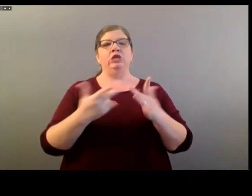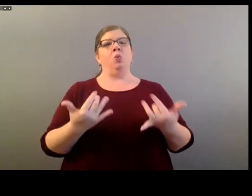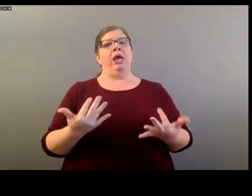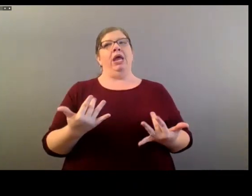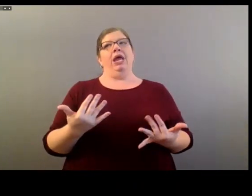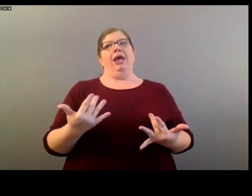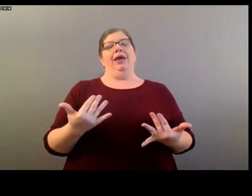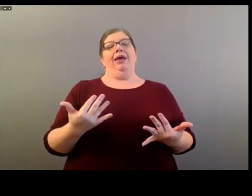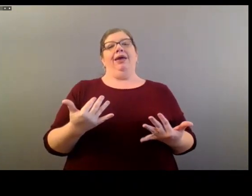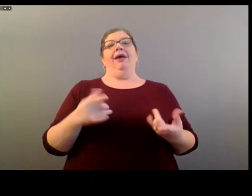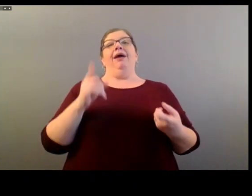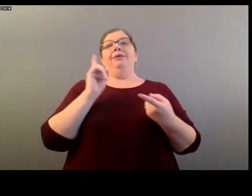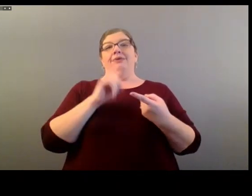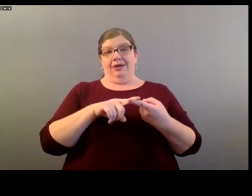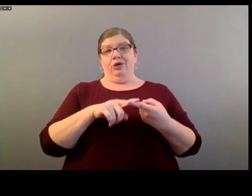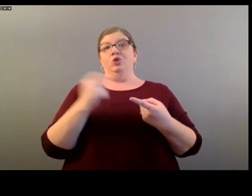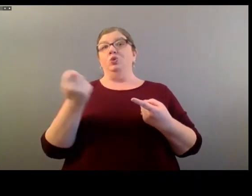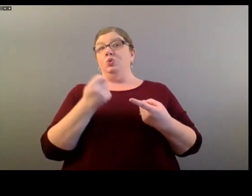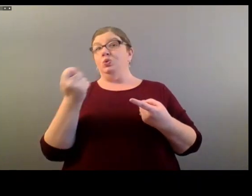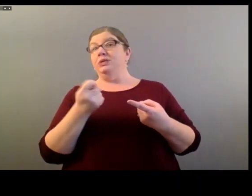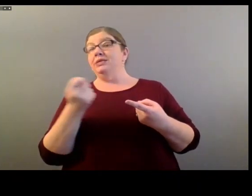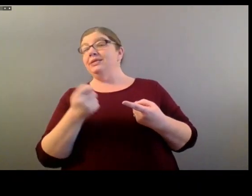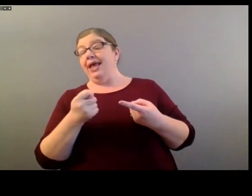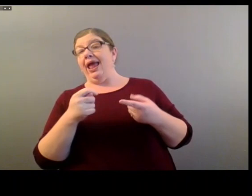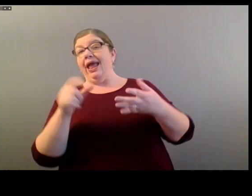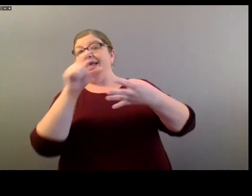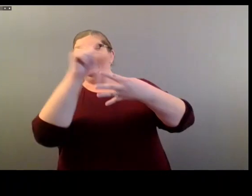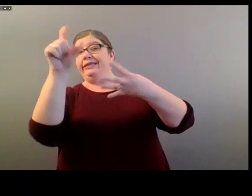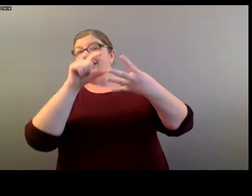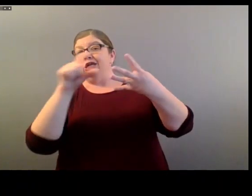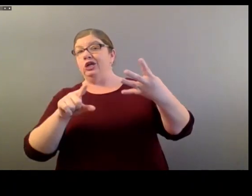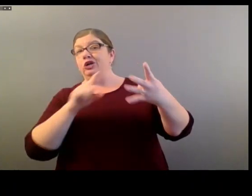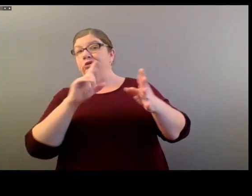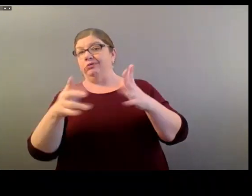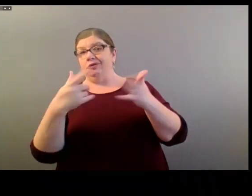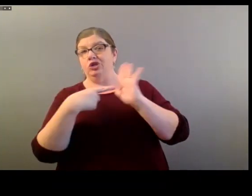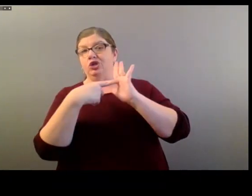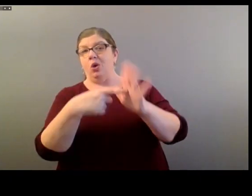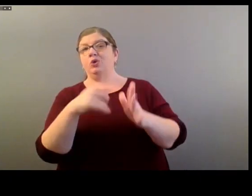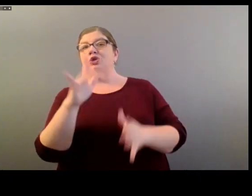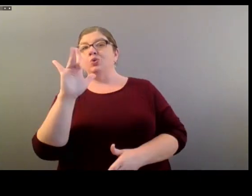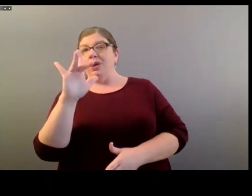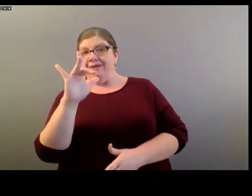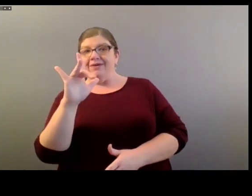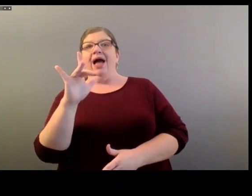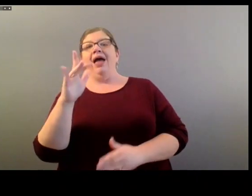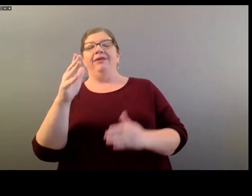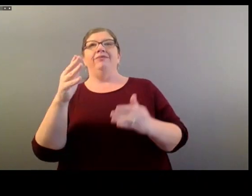our Tuesday tier assignment shows a rate of 25 or less.